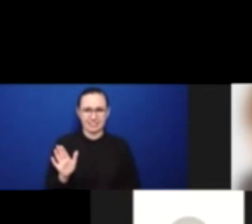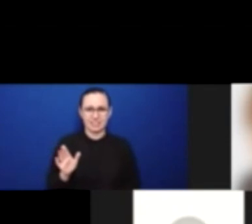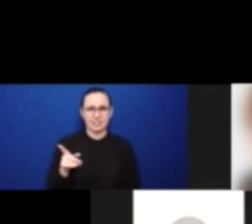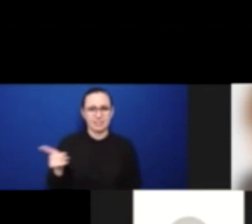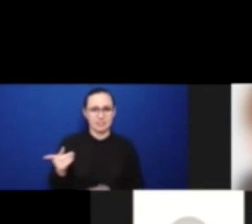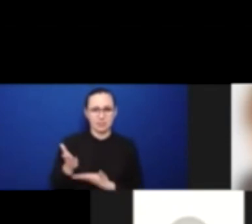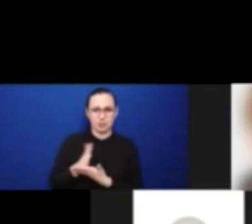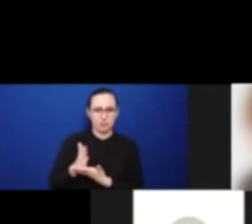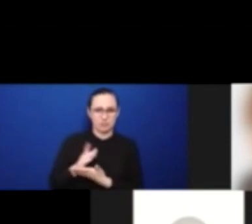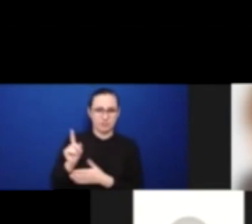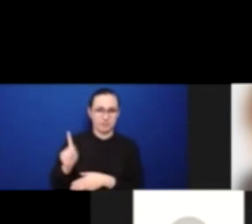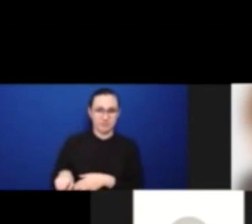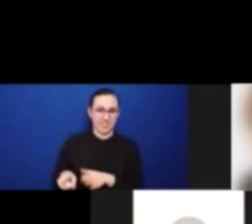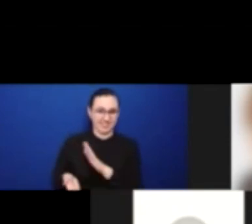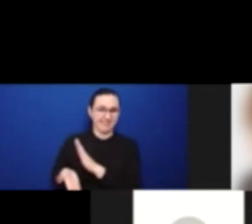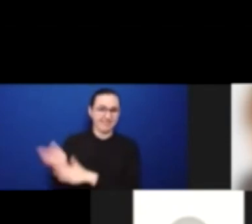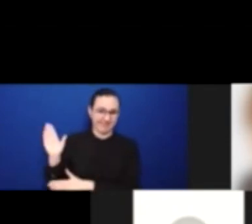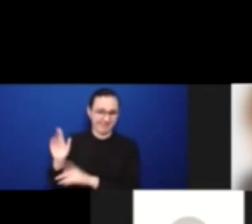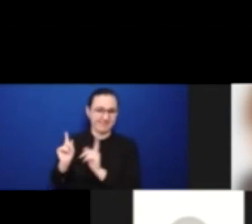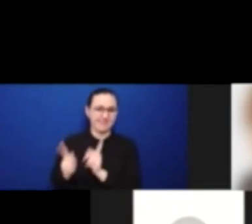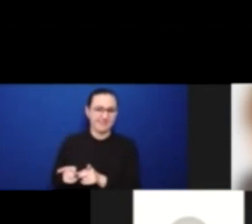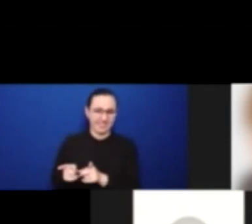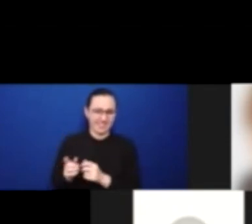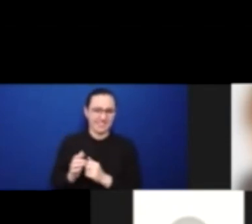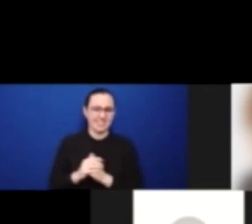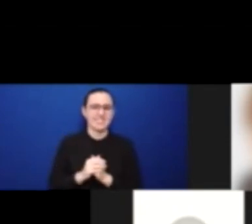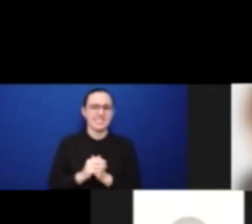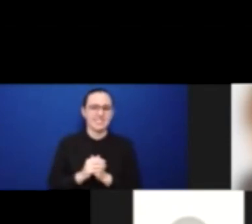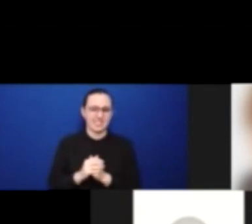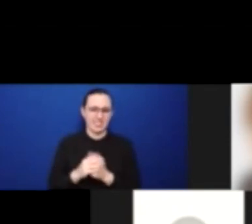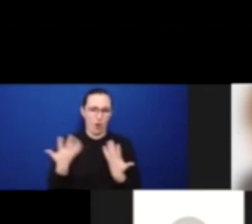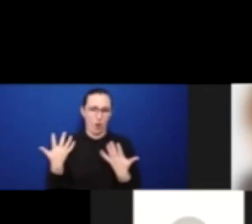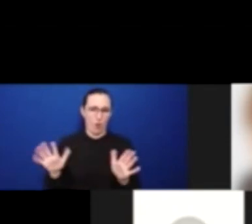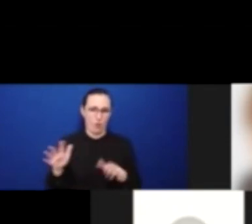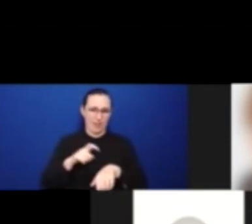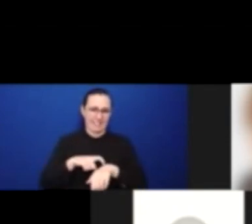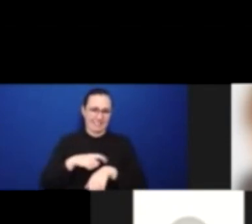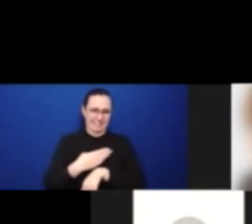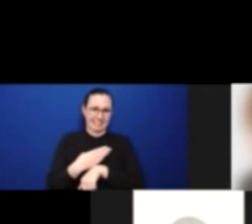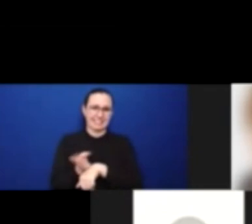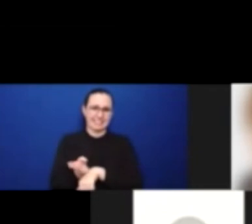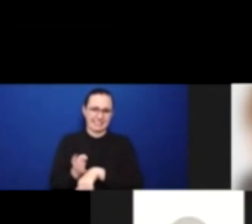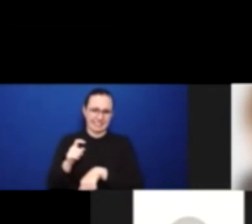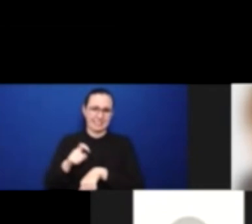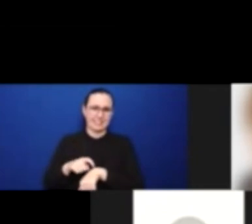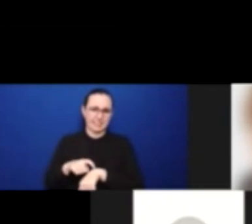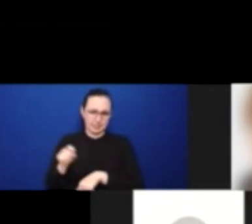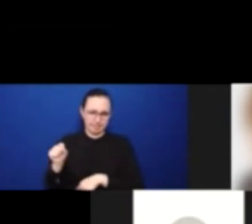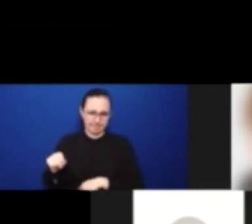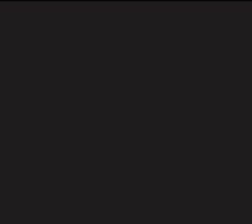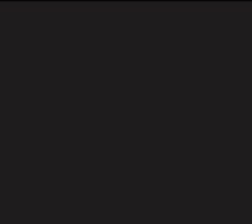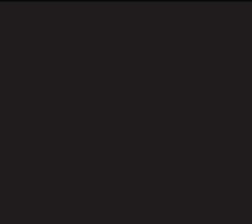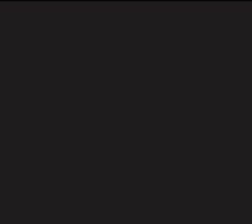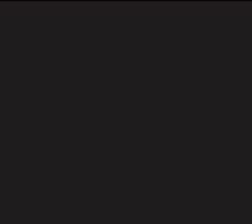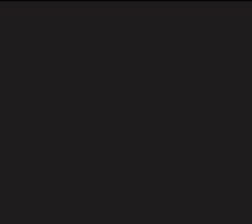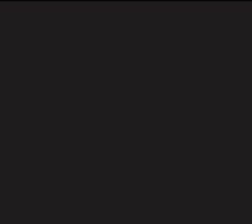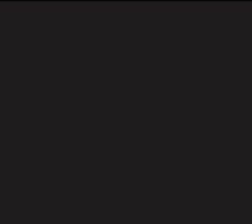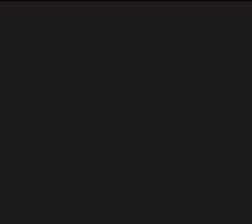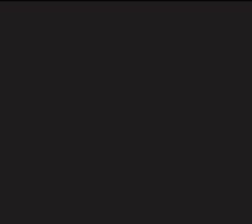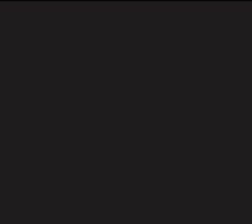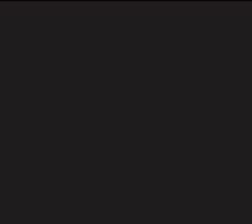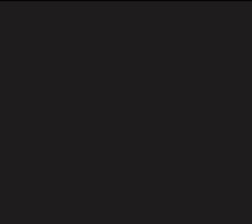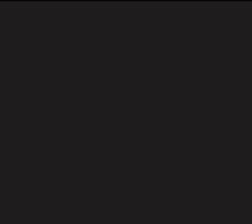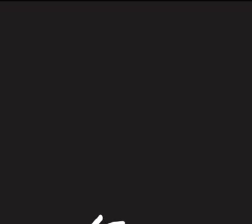because this was beyond already the time that we had agreed on. So I will ask